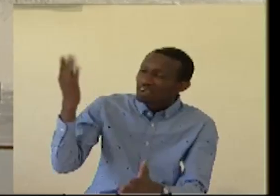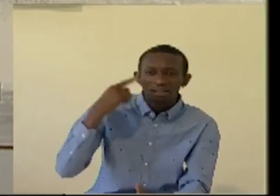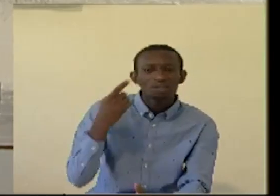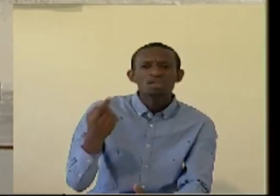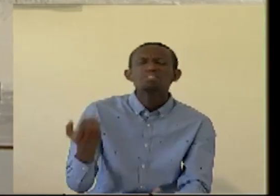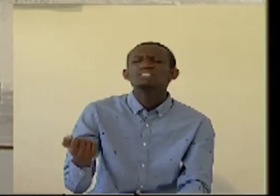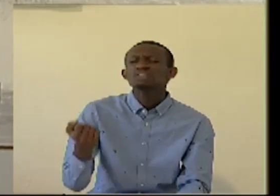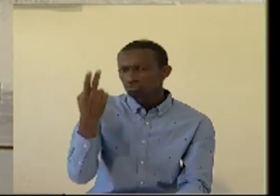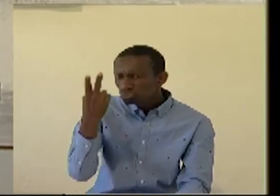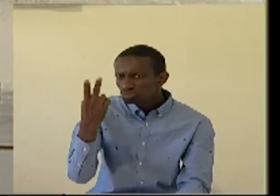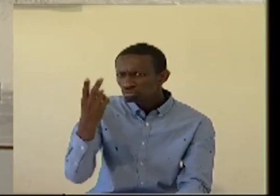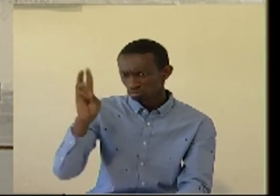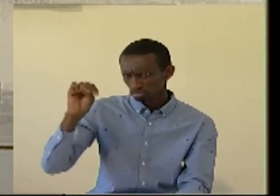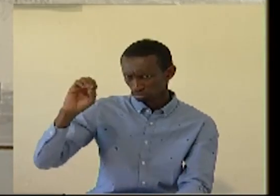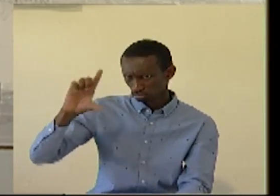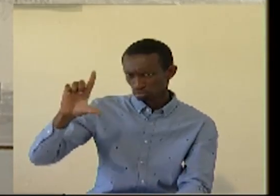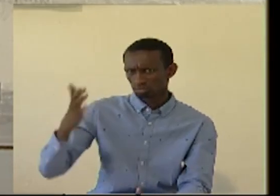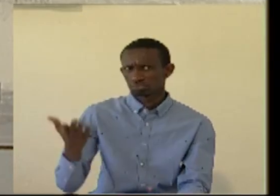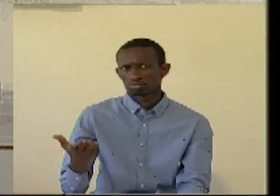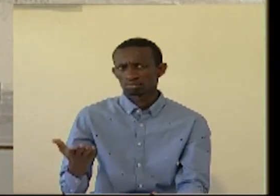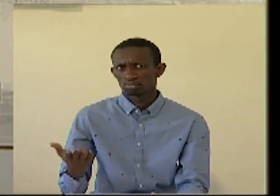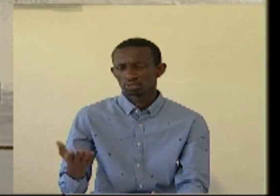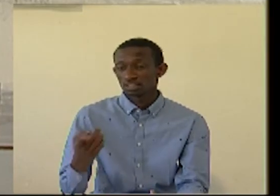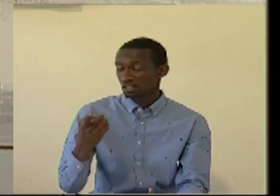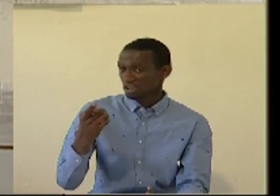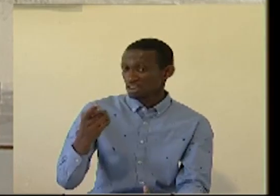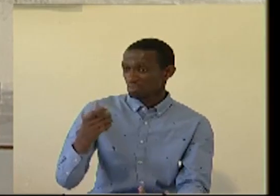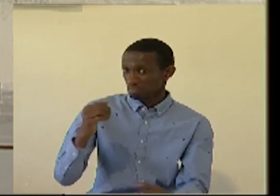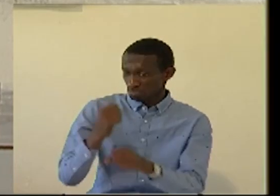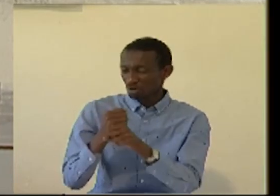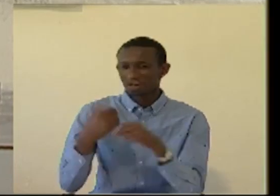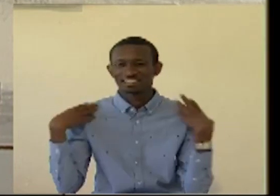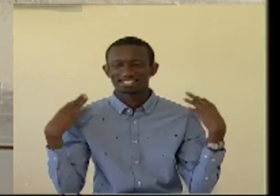of helium atoms. The second is for your exercise.